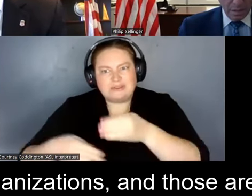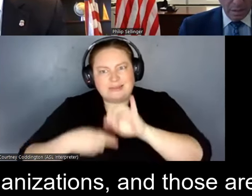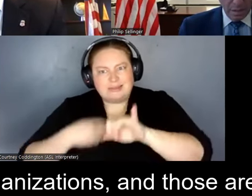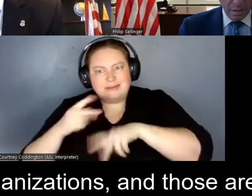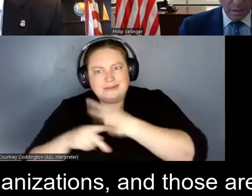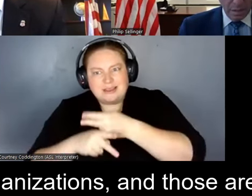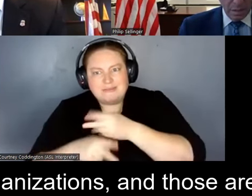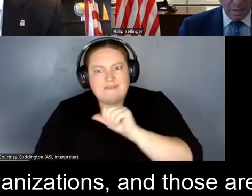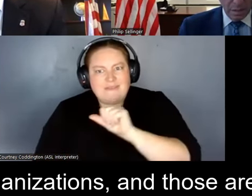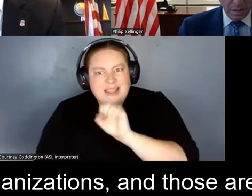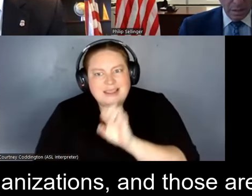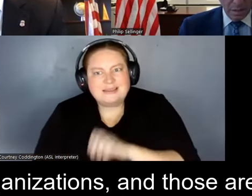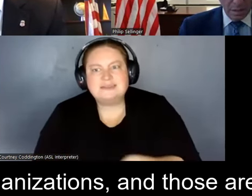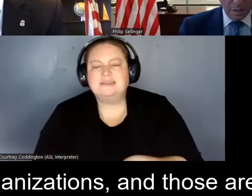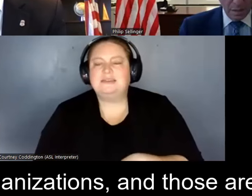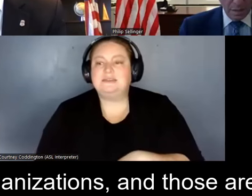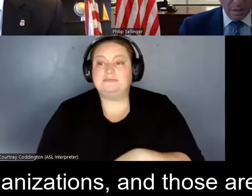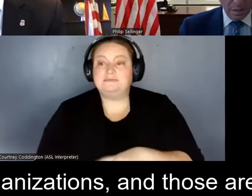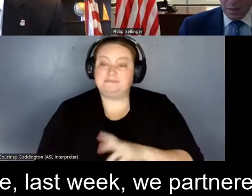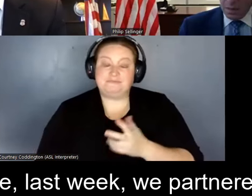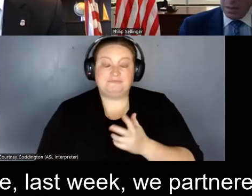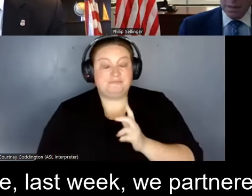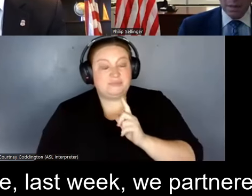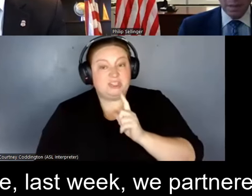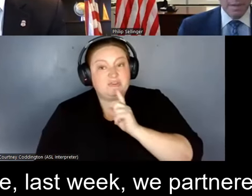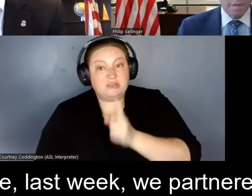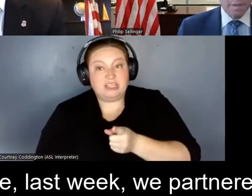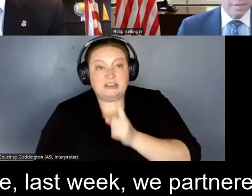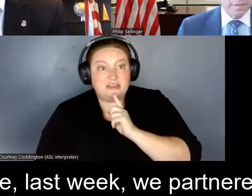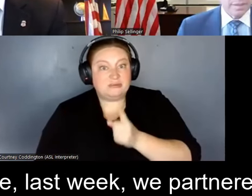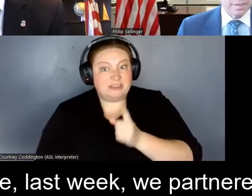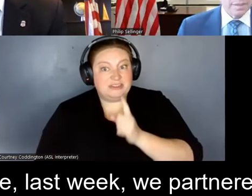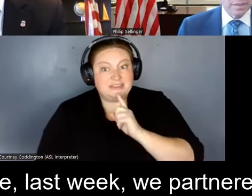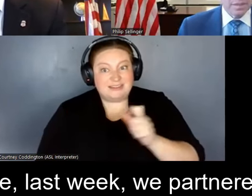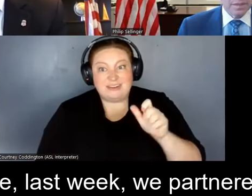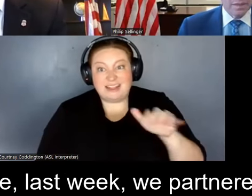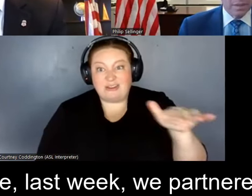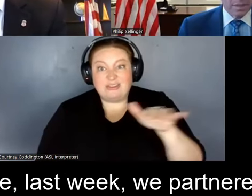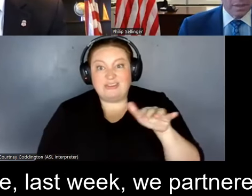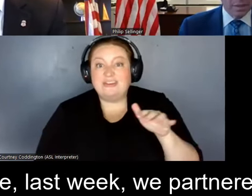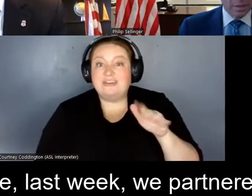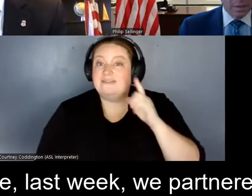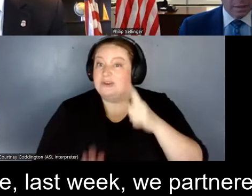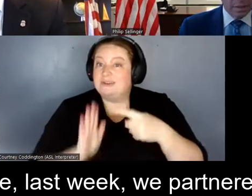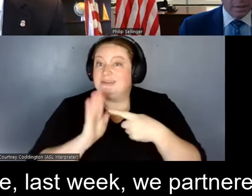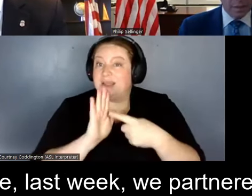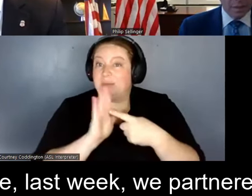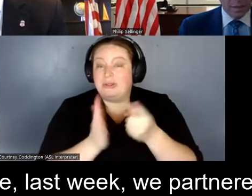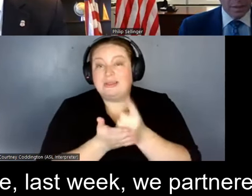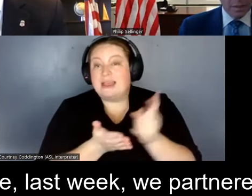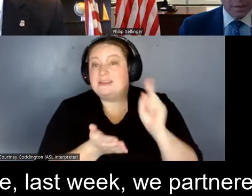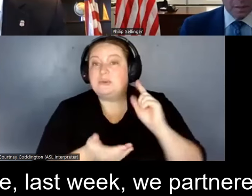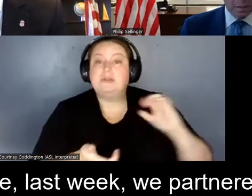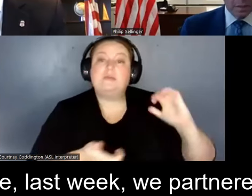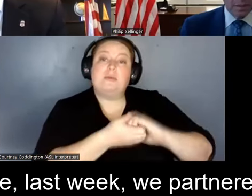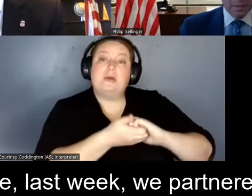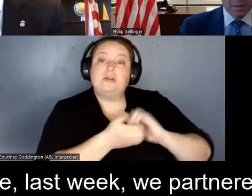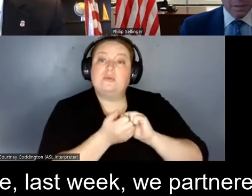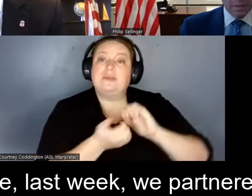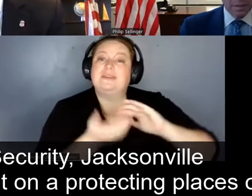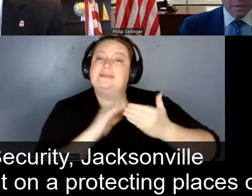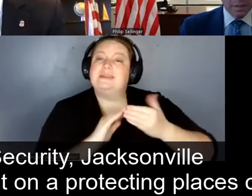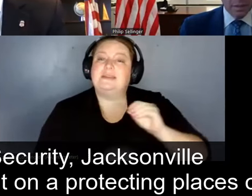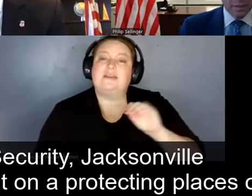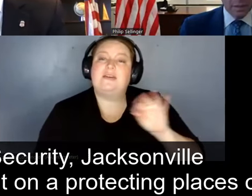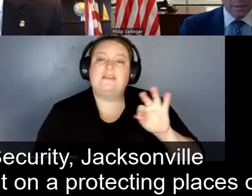And that those are definitely real, and those are definitely out there. So for instance, last week, we partnered with the city of Jacksonville.